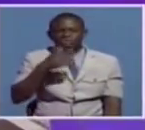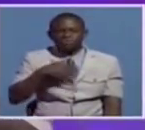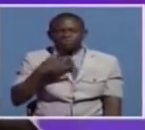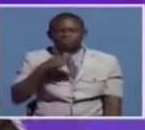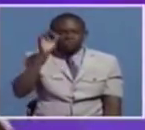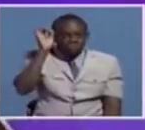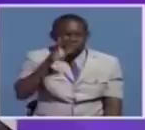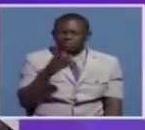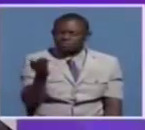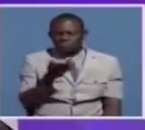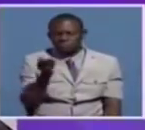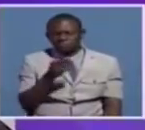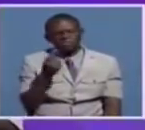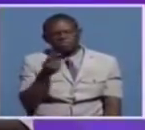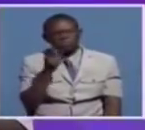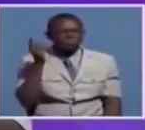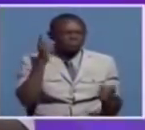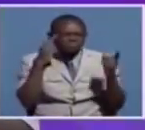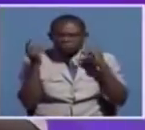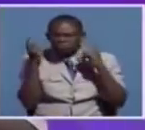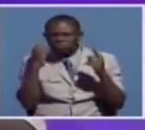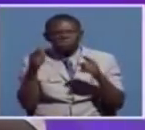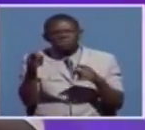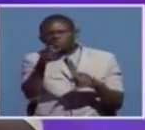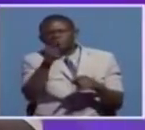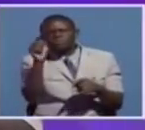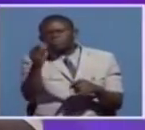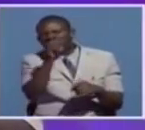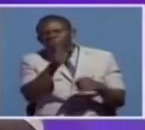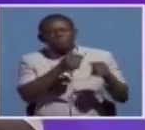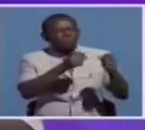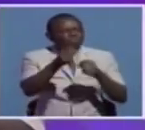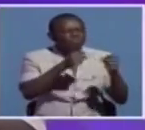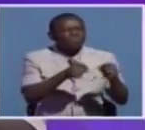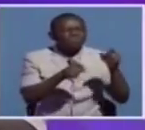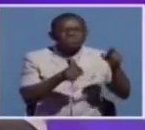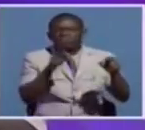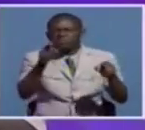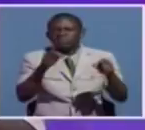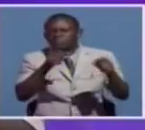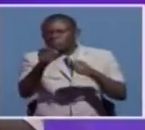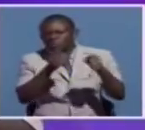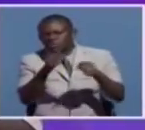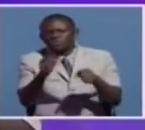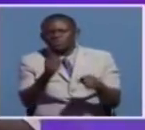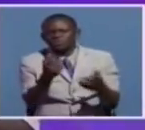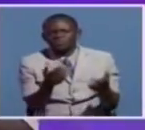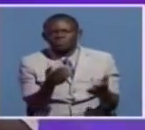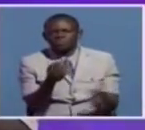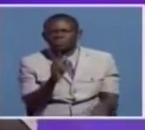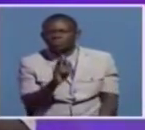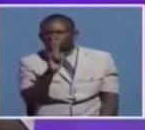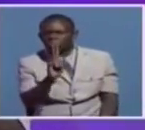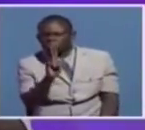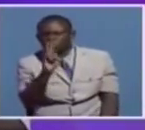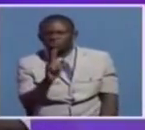happening. You heard the fights that would go on, especially when UNIP and